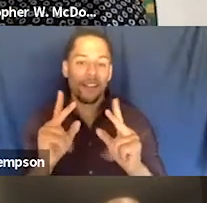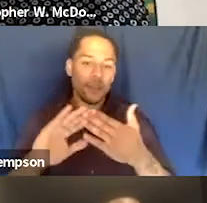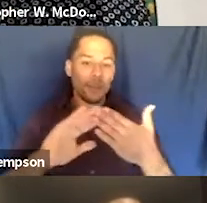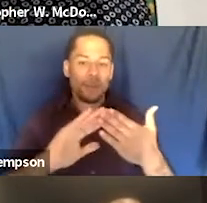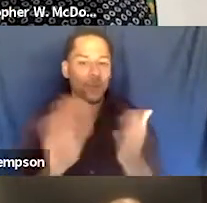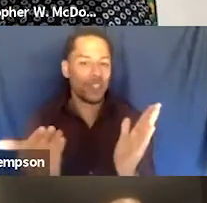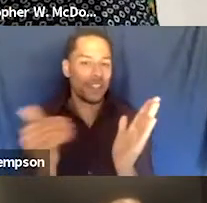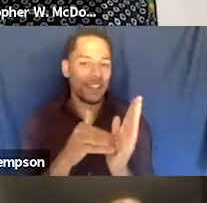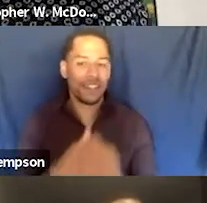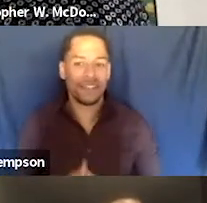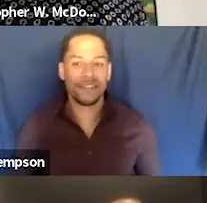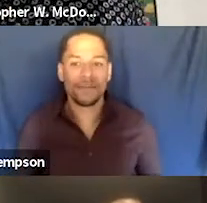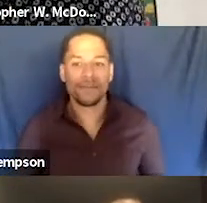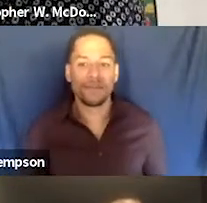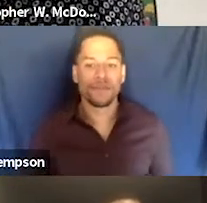Fantastic, fantastic.